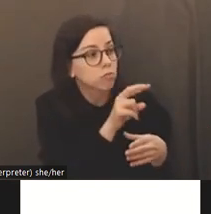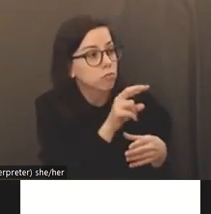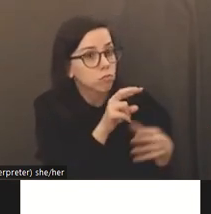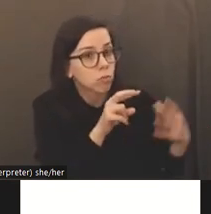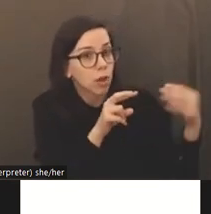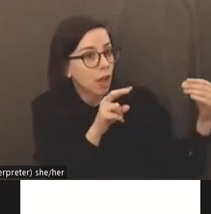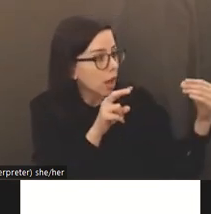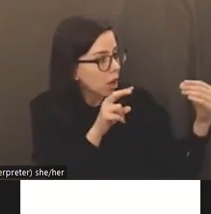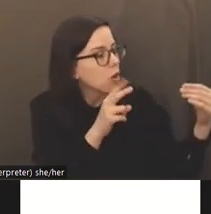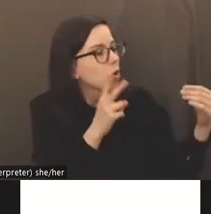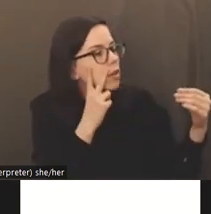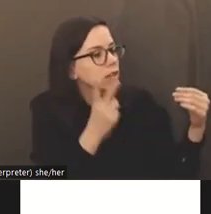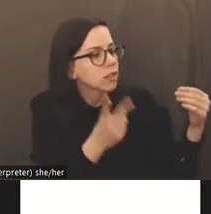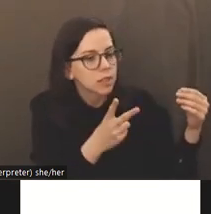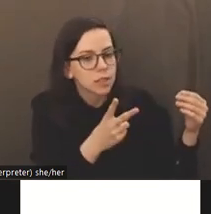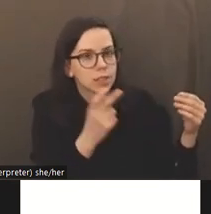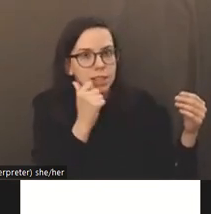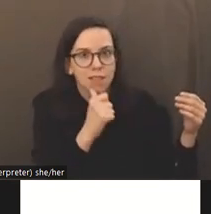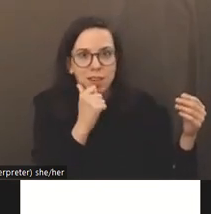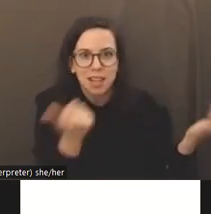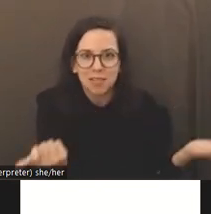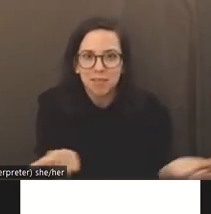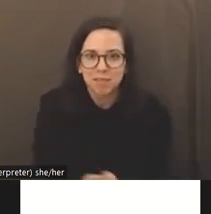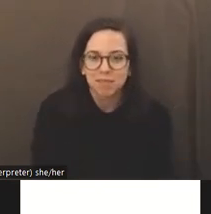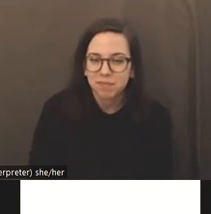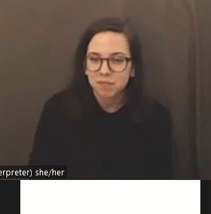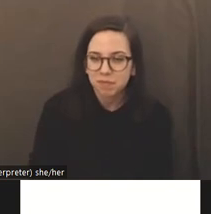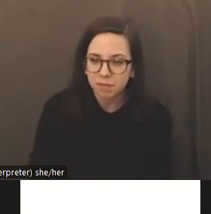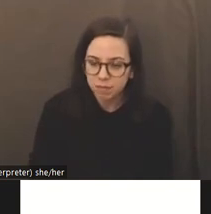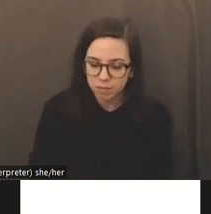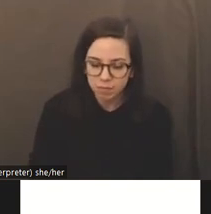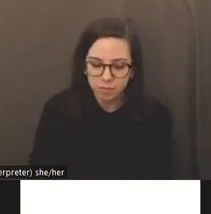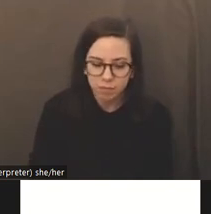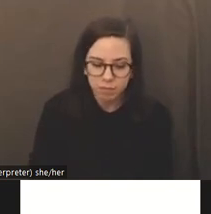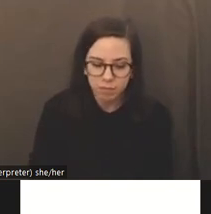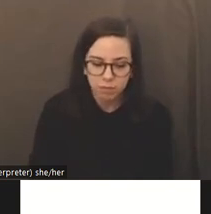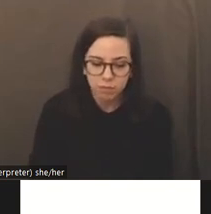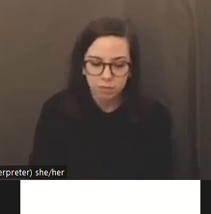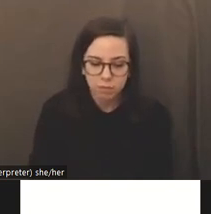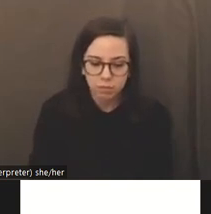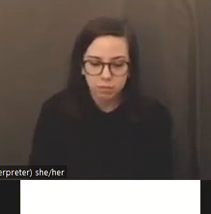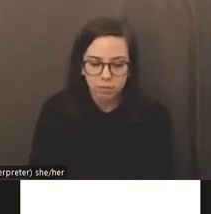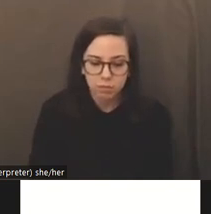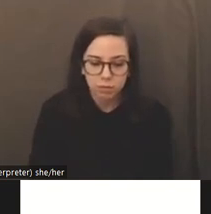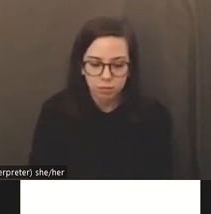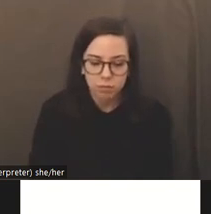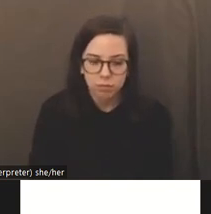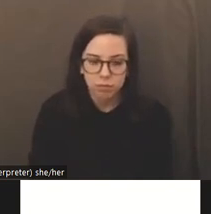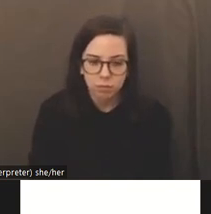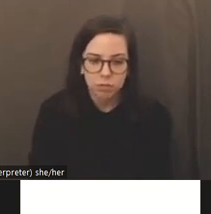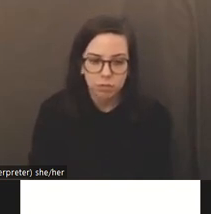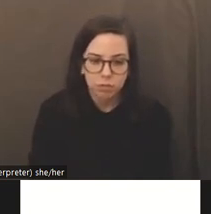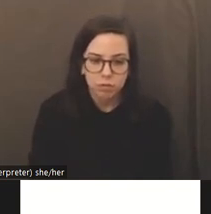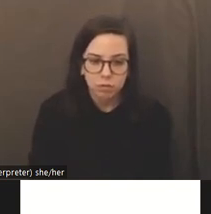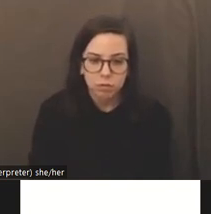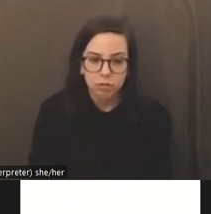to see on almost a daily basis. And in the process of making work about those outside